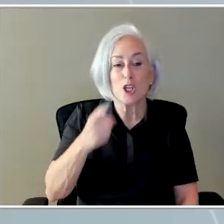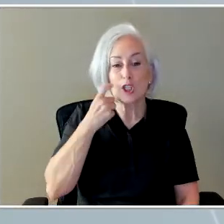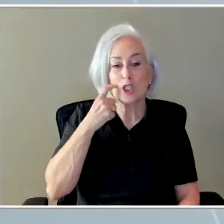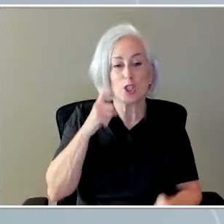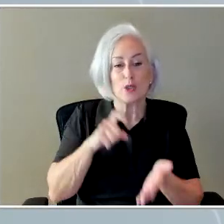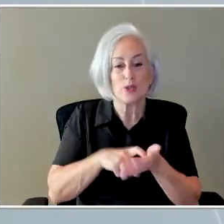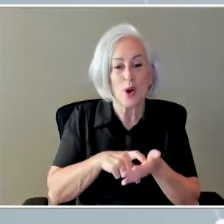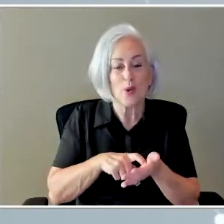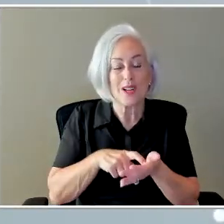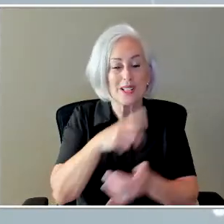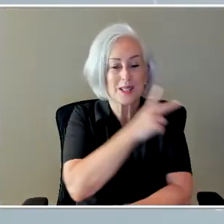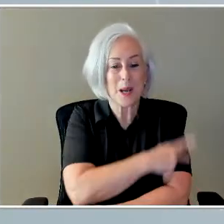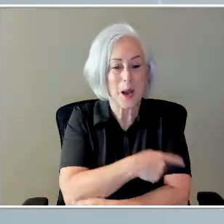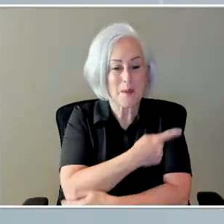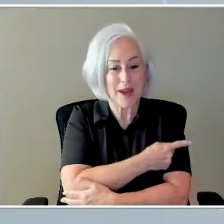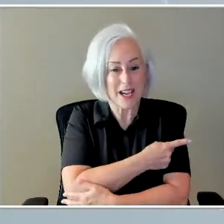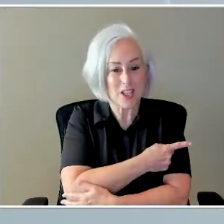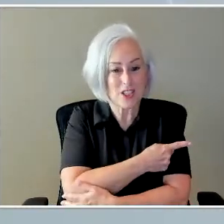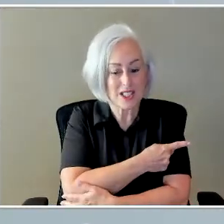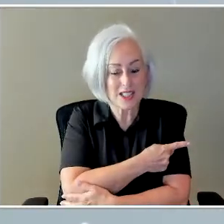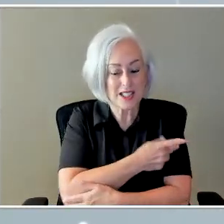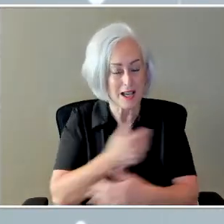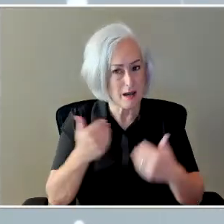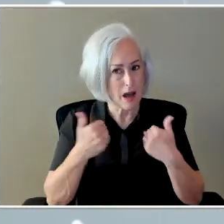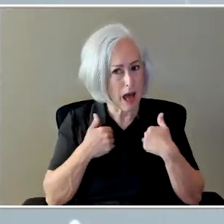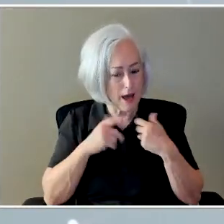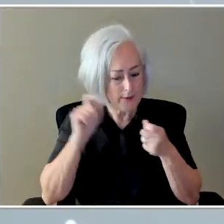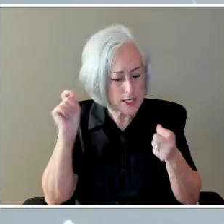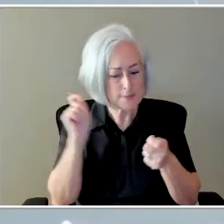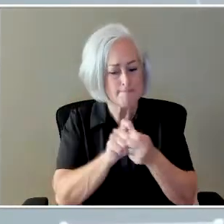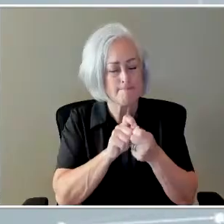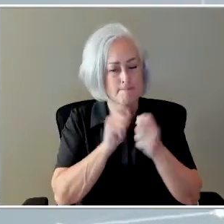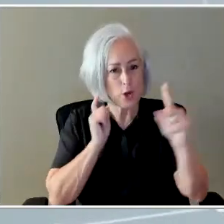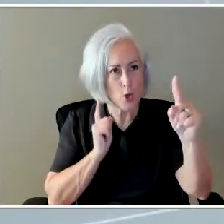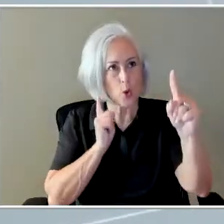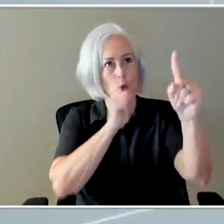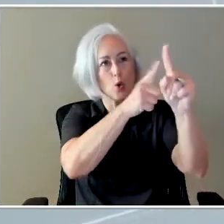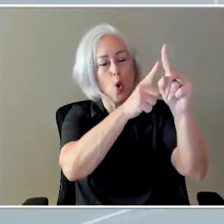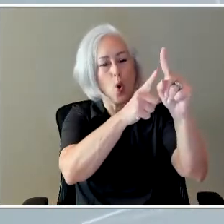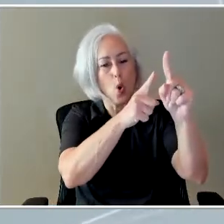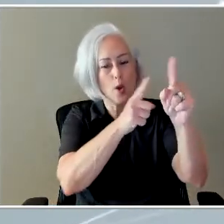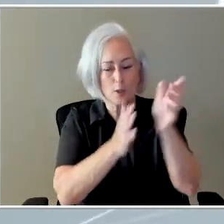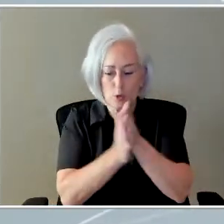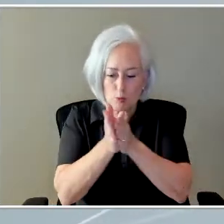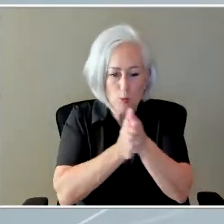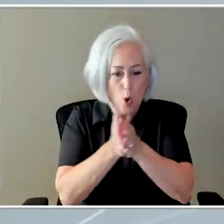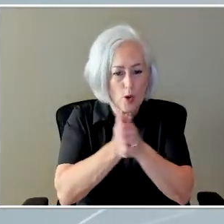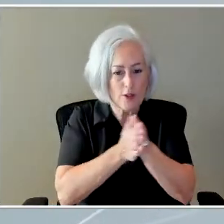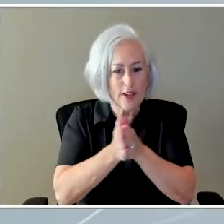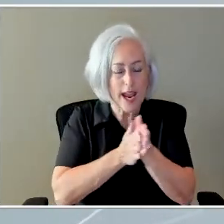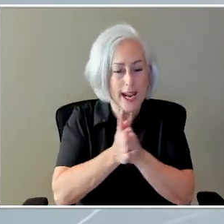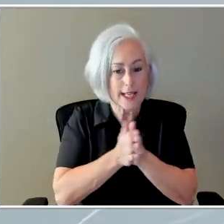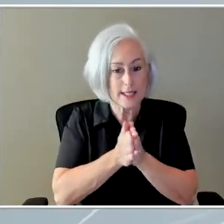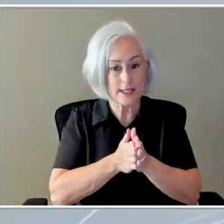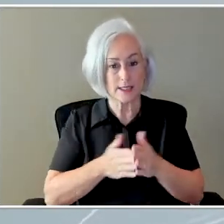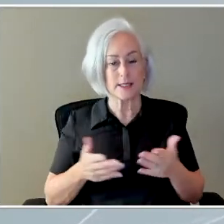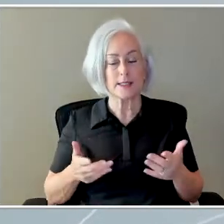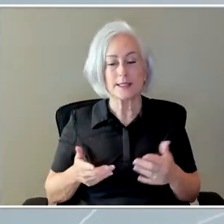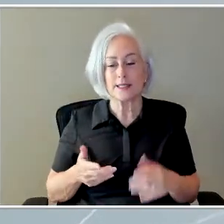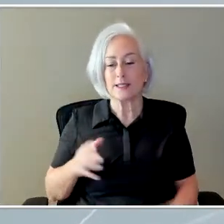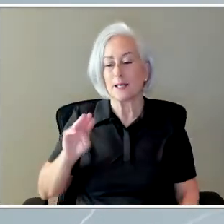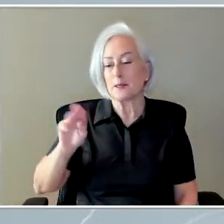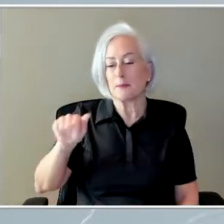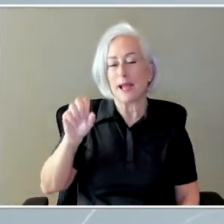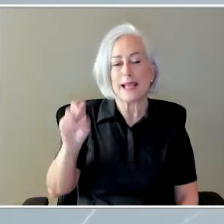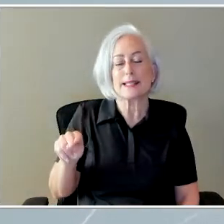when you know that they have something big motivating them? Mason, I'll just start. I want to ask you.